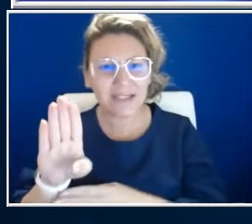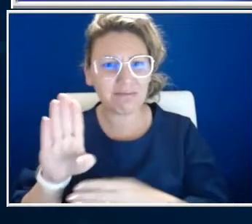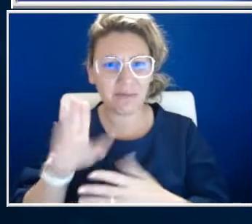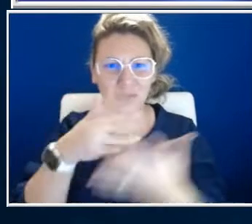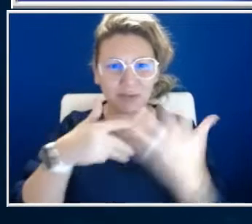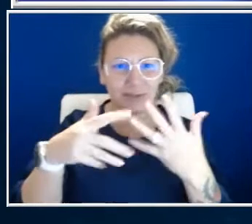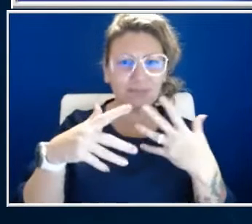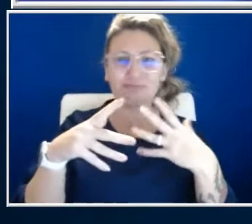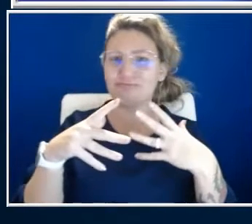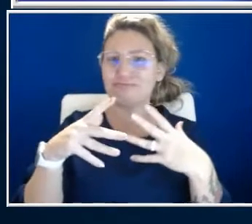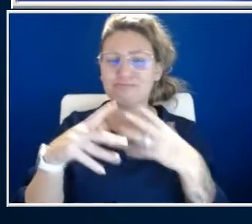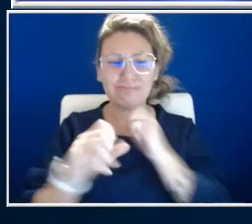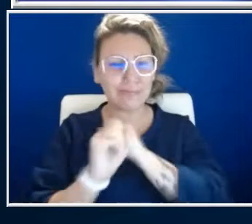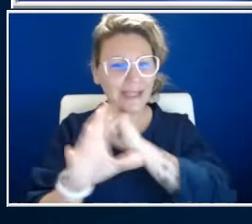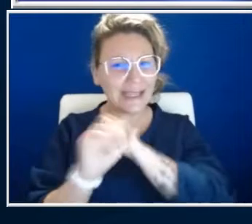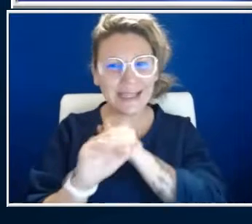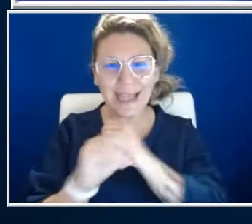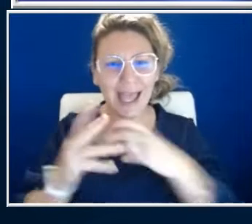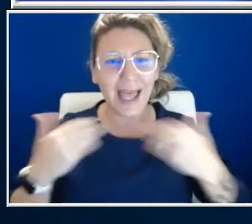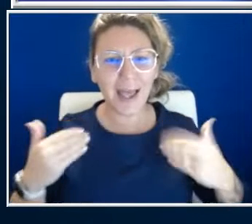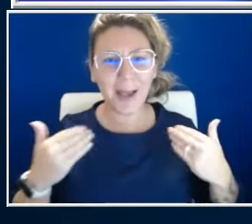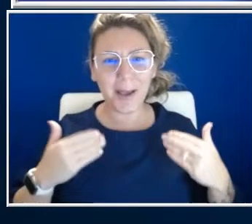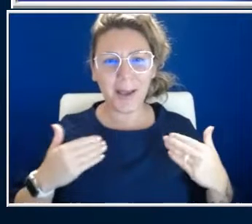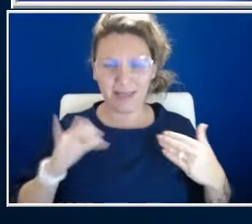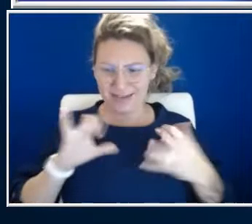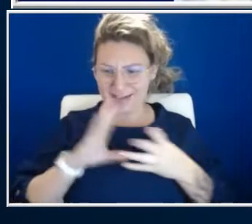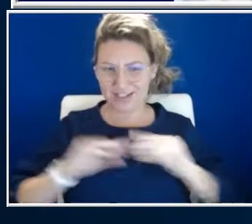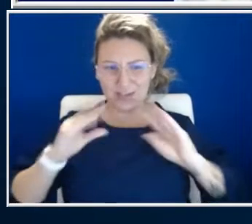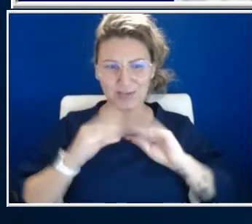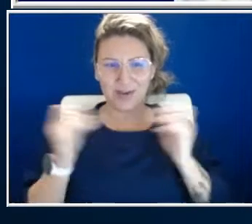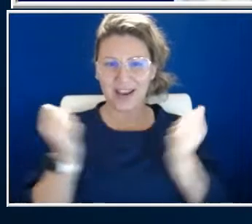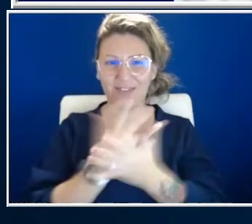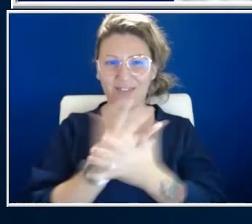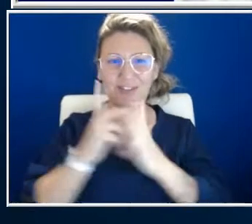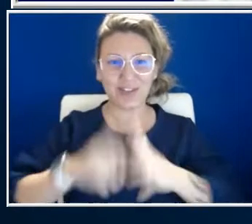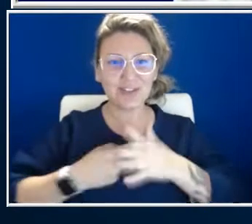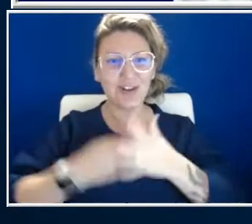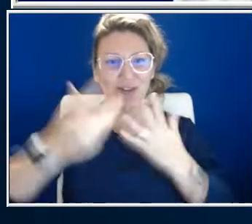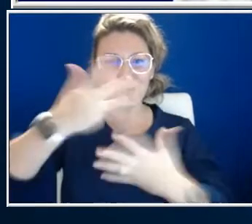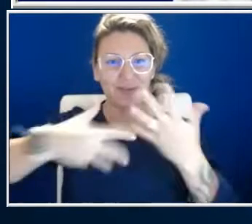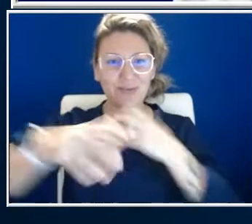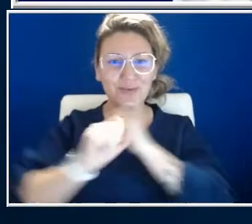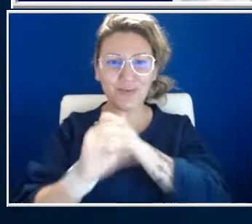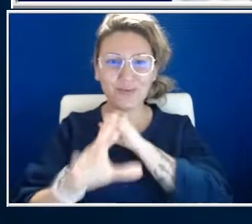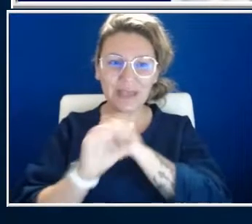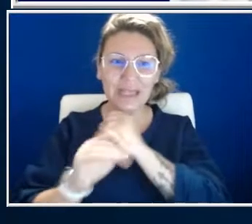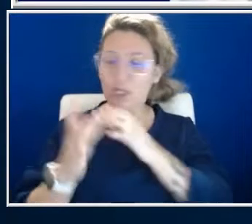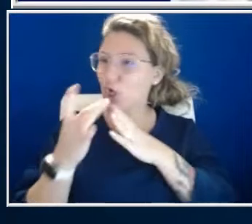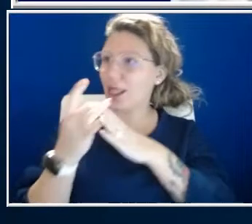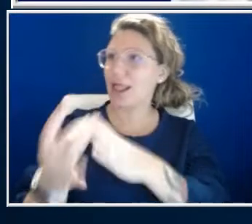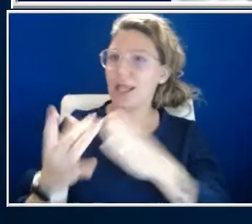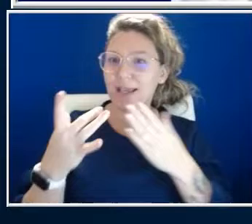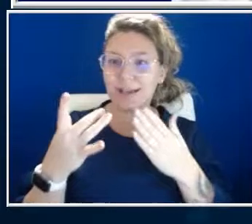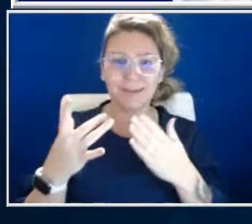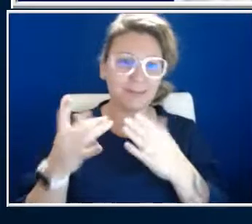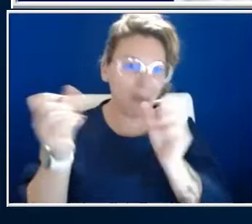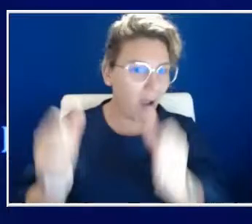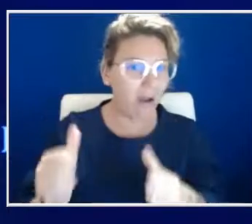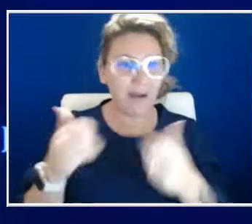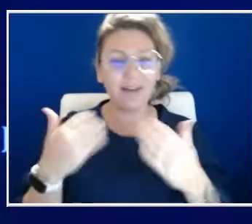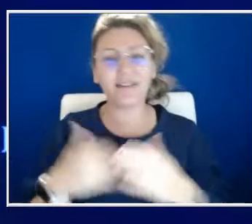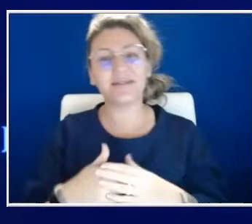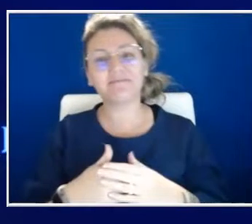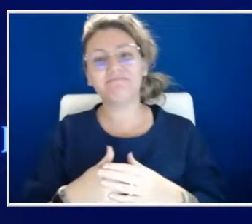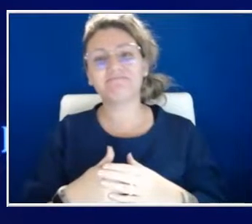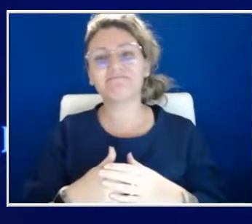I mean, like I said in my story, I mean, doesn't everything kind of start on social media in some way, or it leads to social media some way or another? Yeah, so for